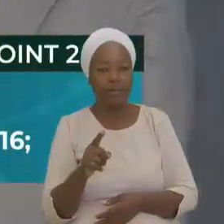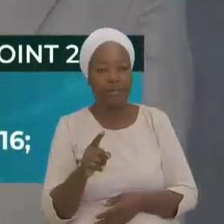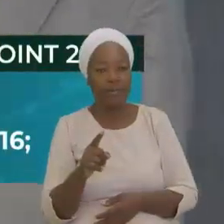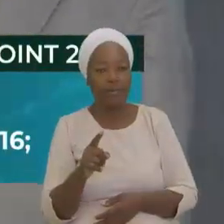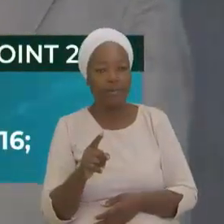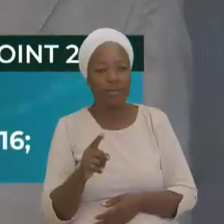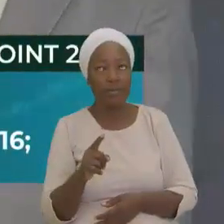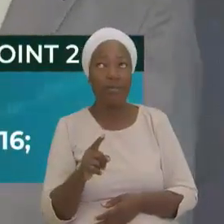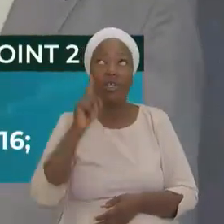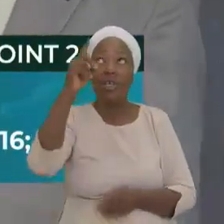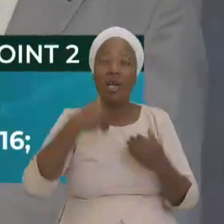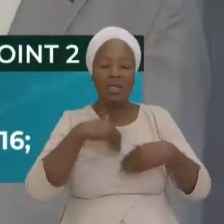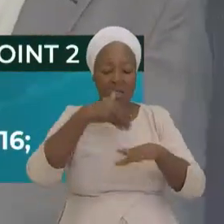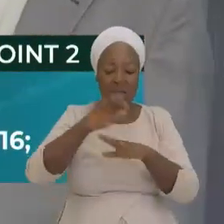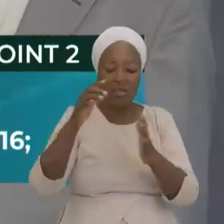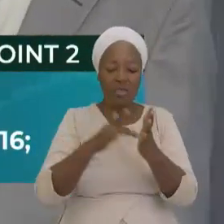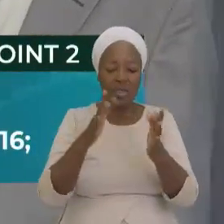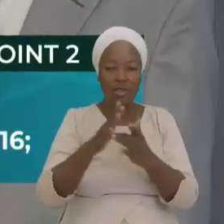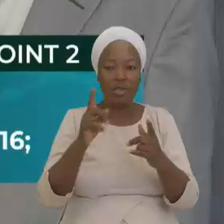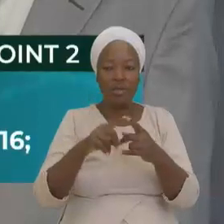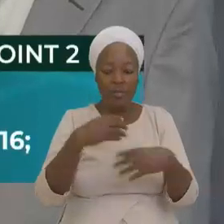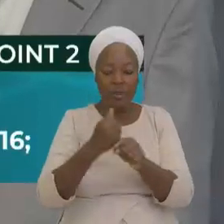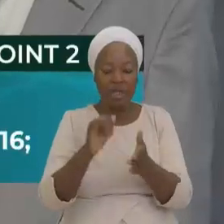He has sent Jesus Christ to make the atonement.